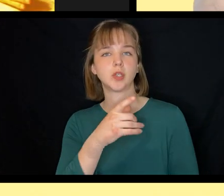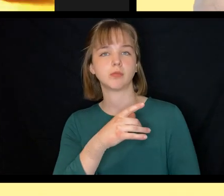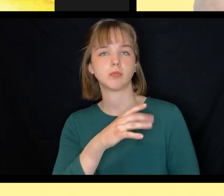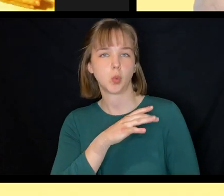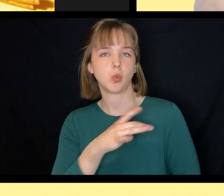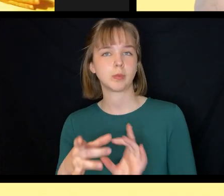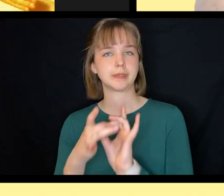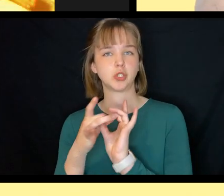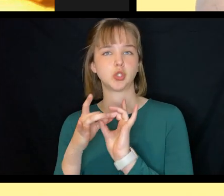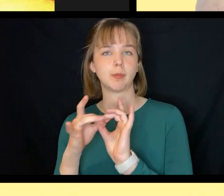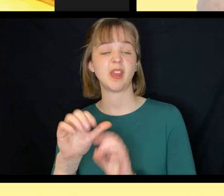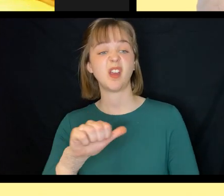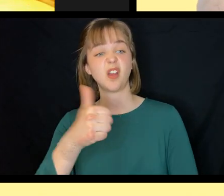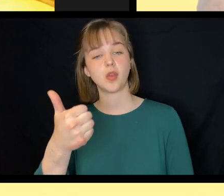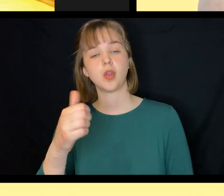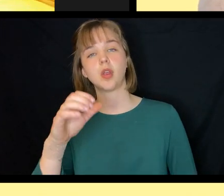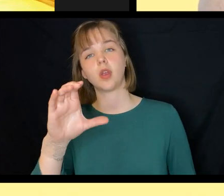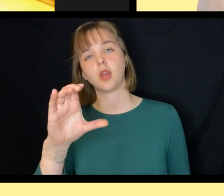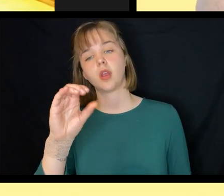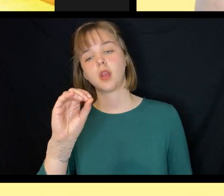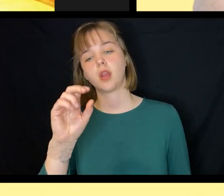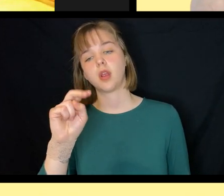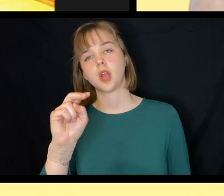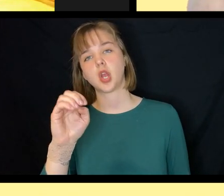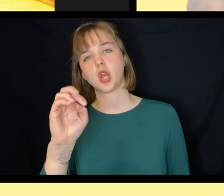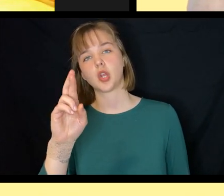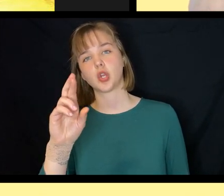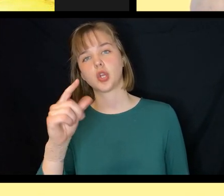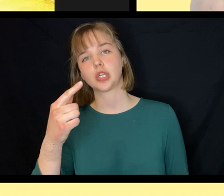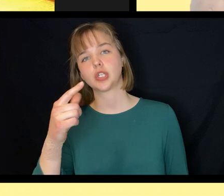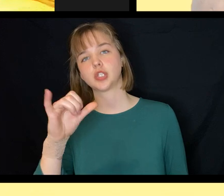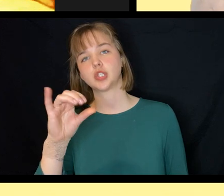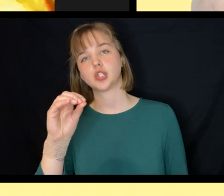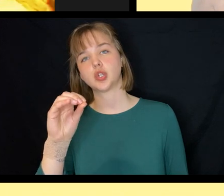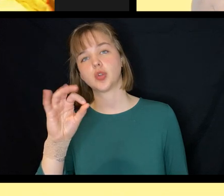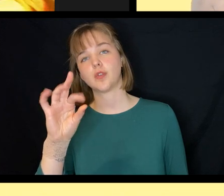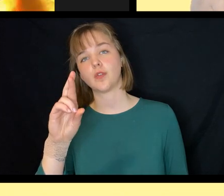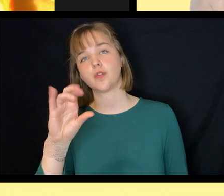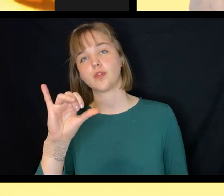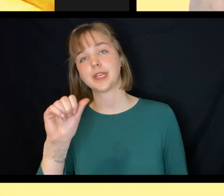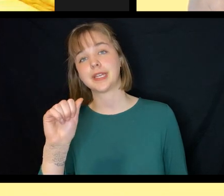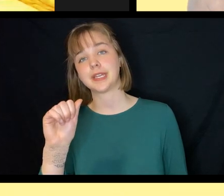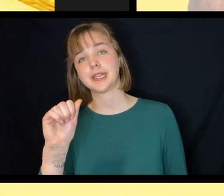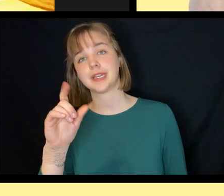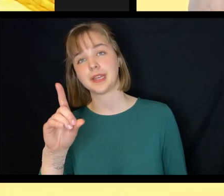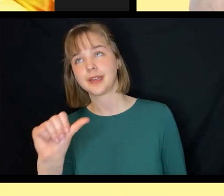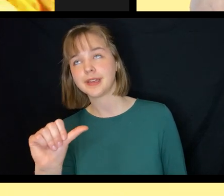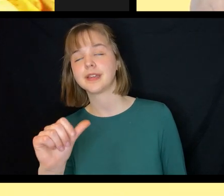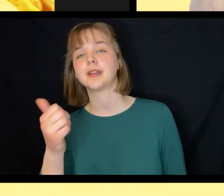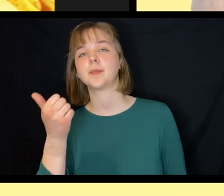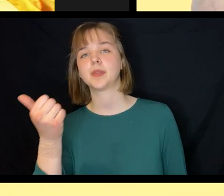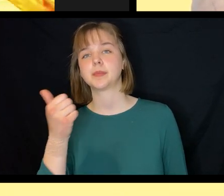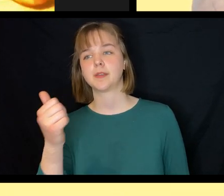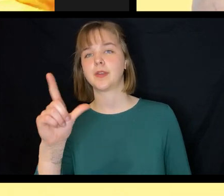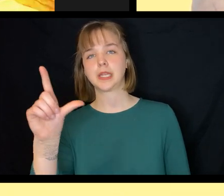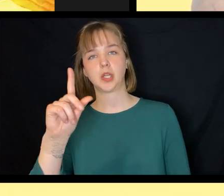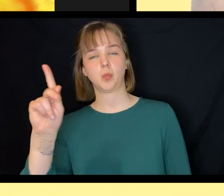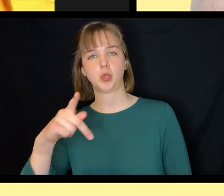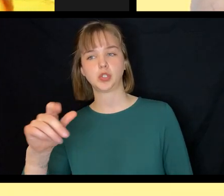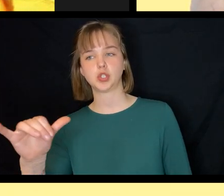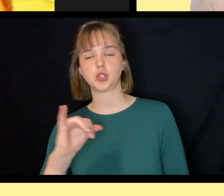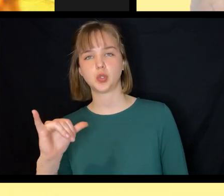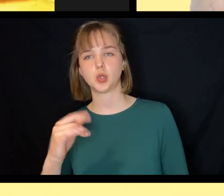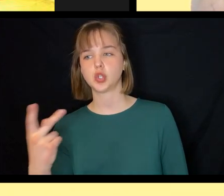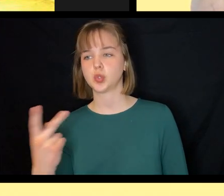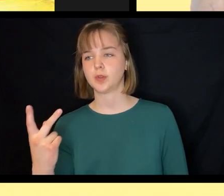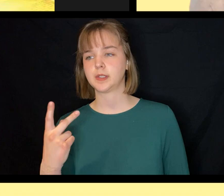Connor Giafrida was another little person who joined Frostburg when I was a senior and he was a freshman. And him,